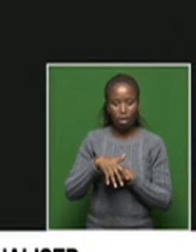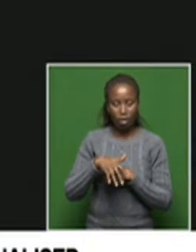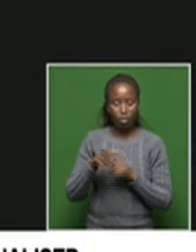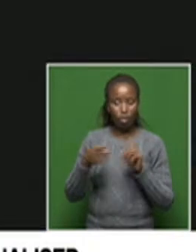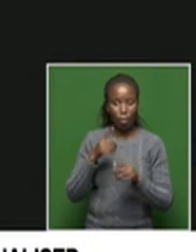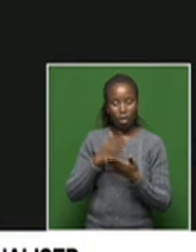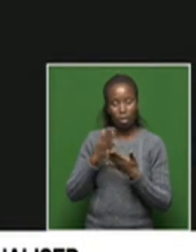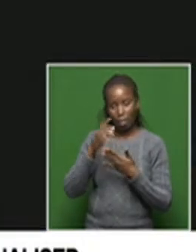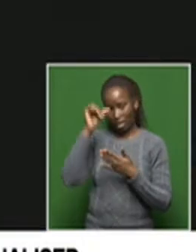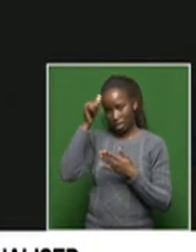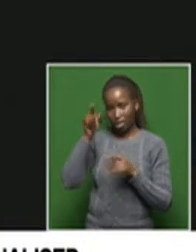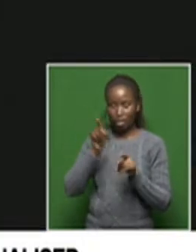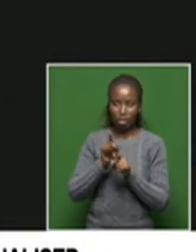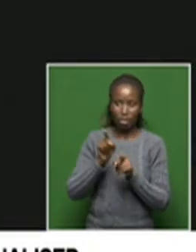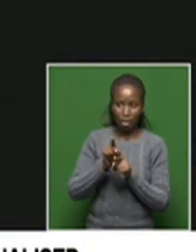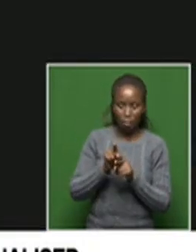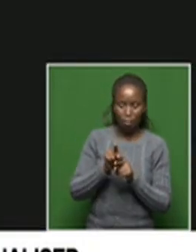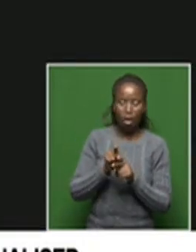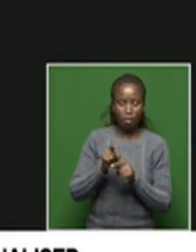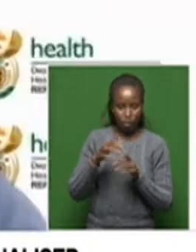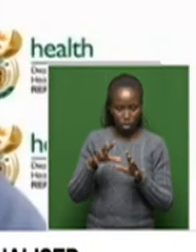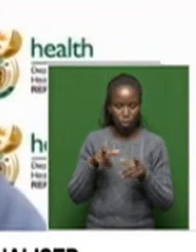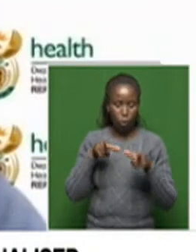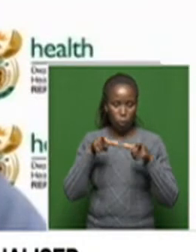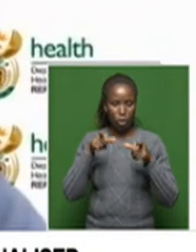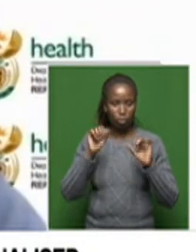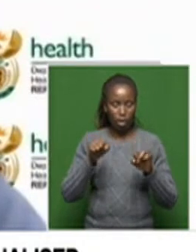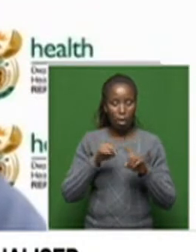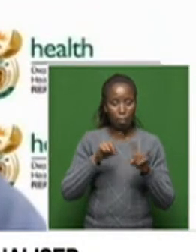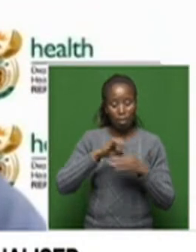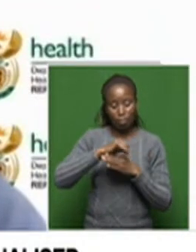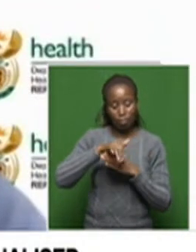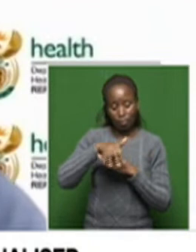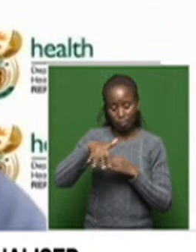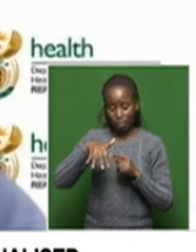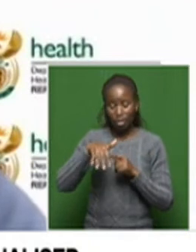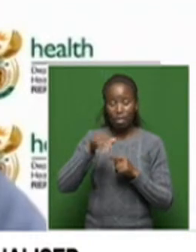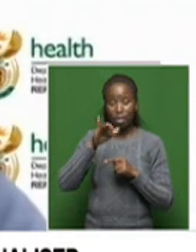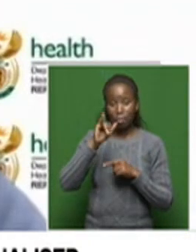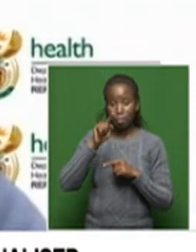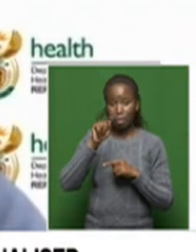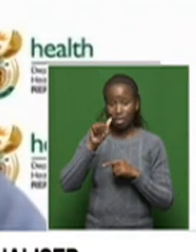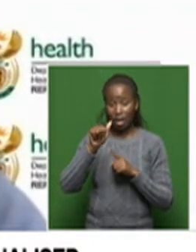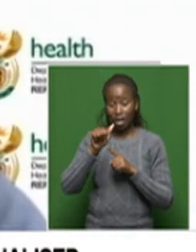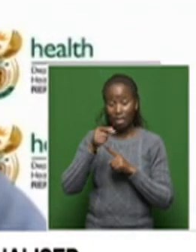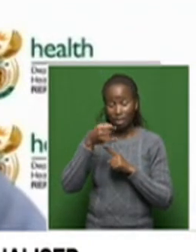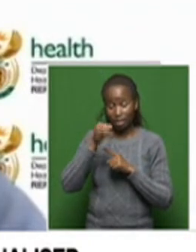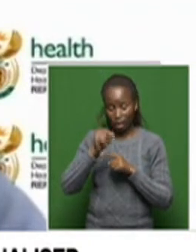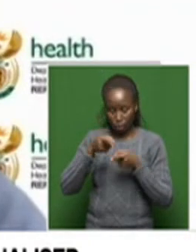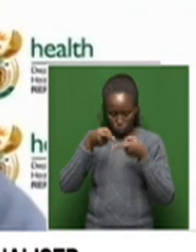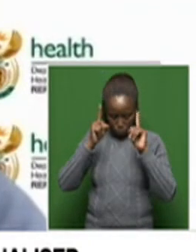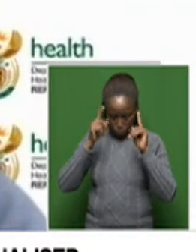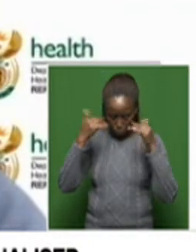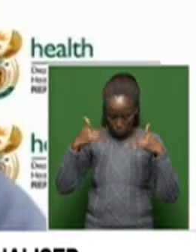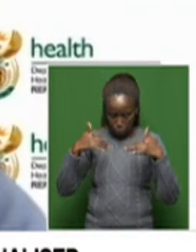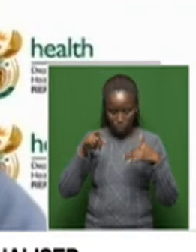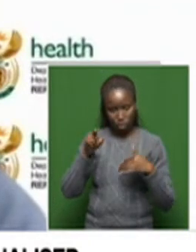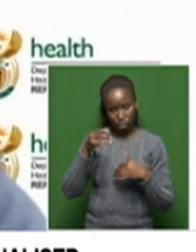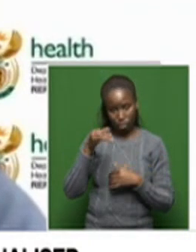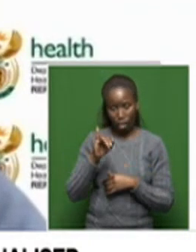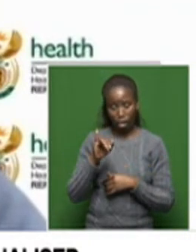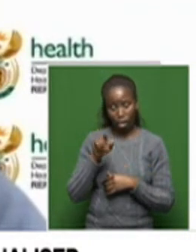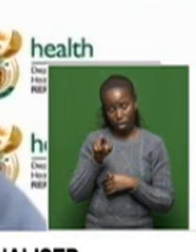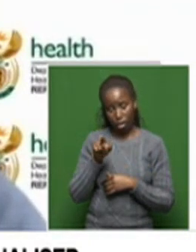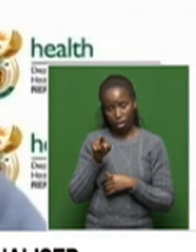They are there, but they've been maintained. So the beta variant is still the major one that is still the driving